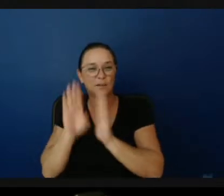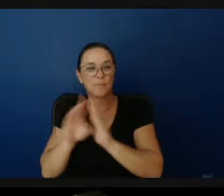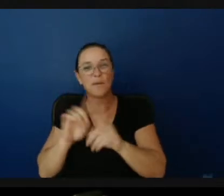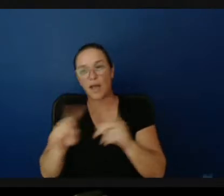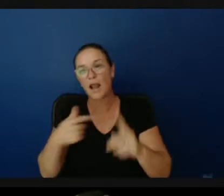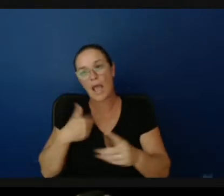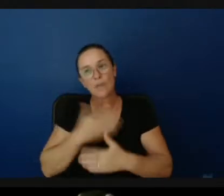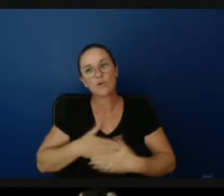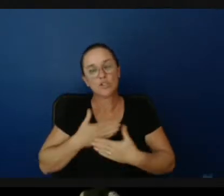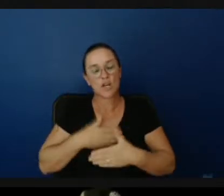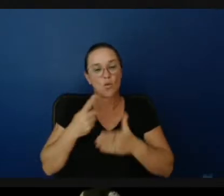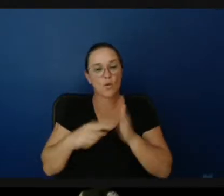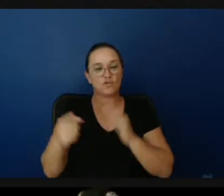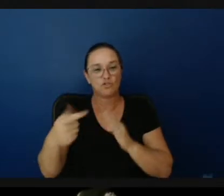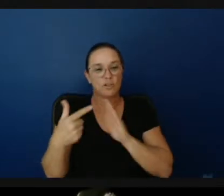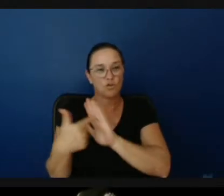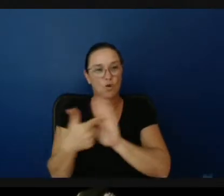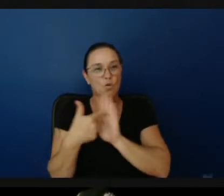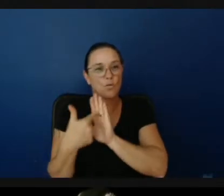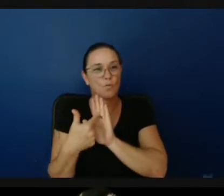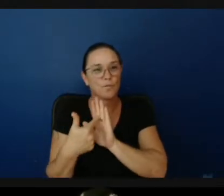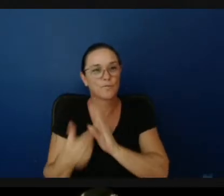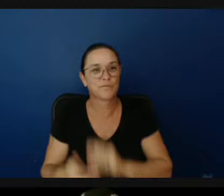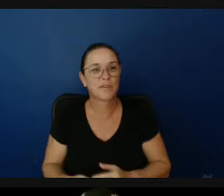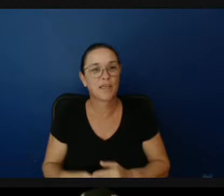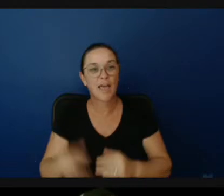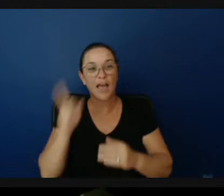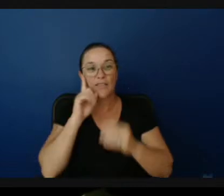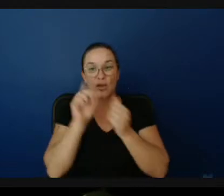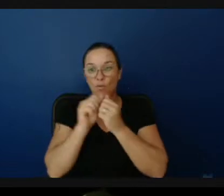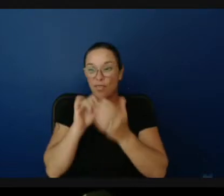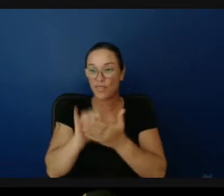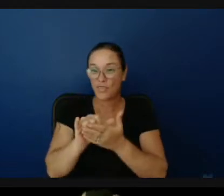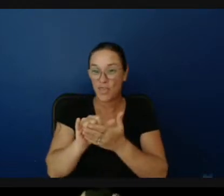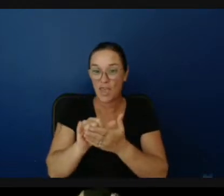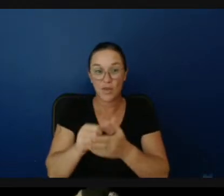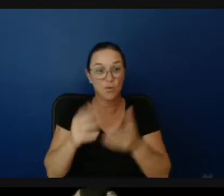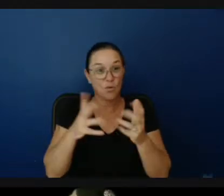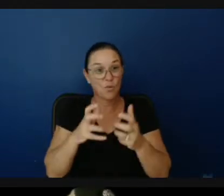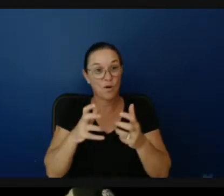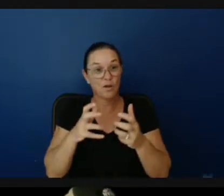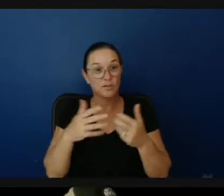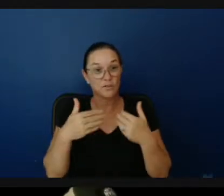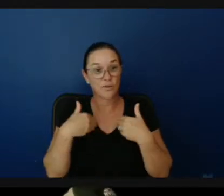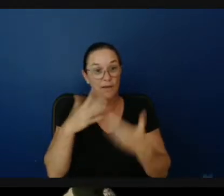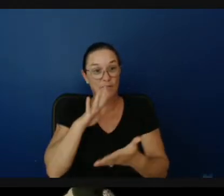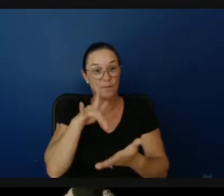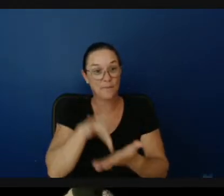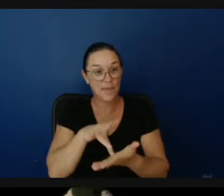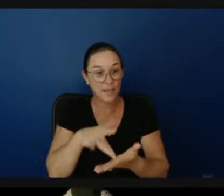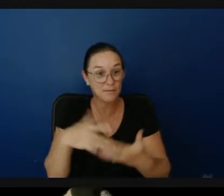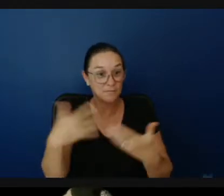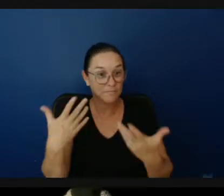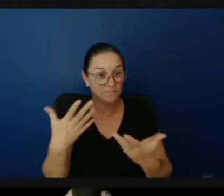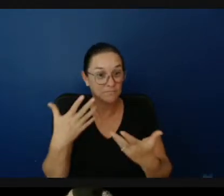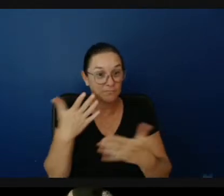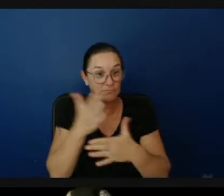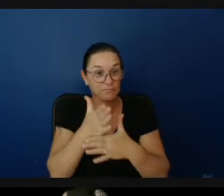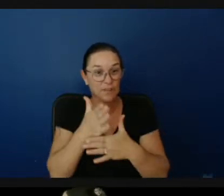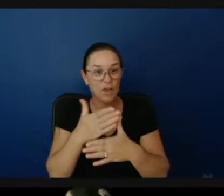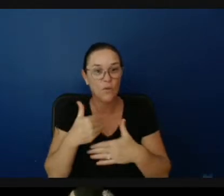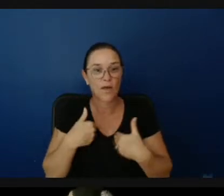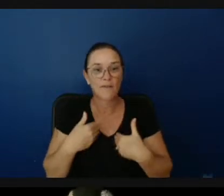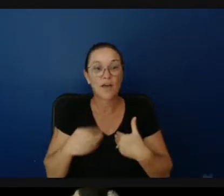thing. So I think with that, you want to get into the mid-roll? I still got a bunch of other